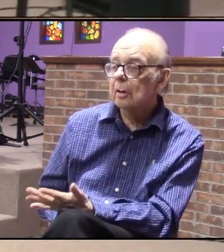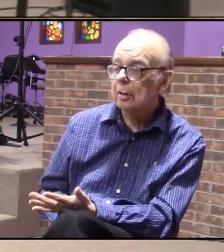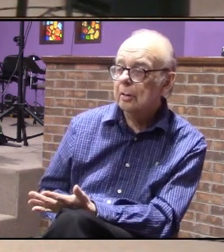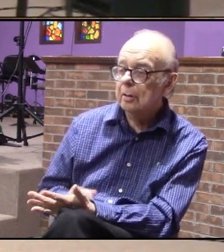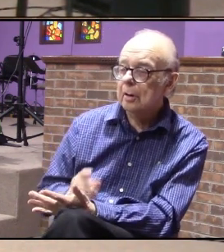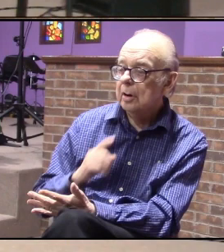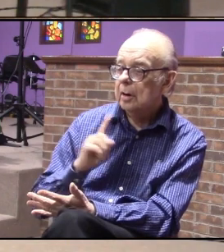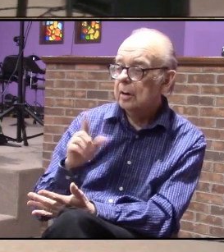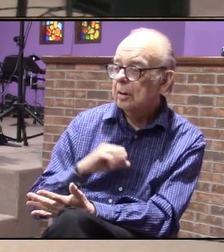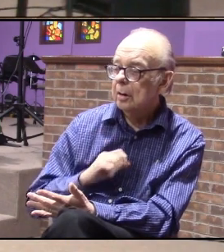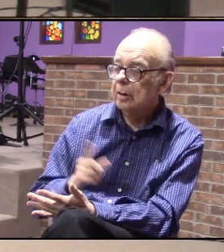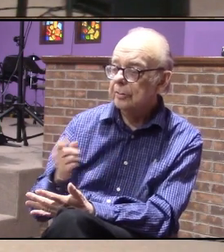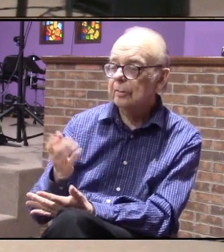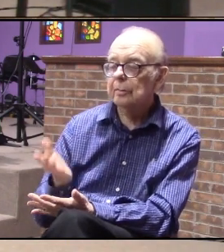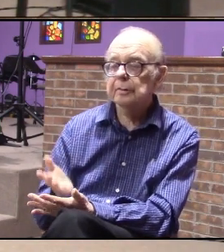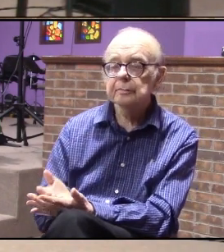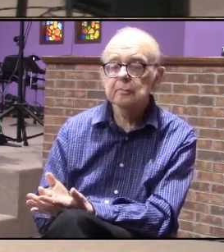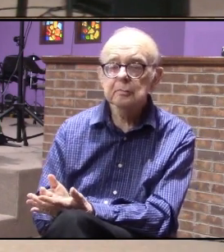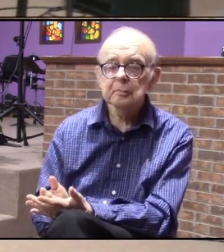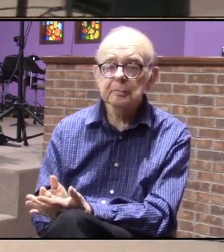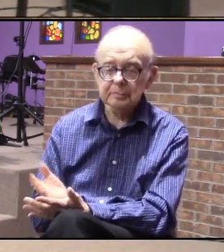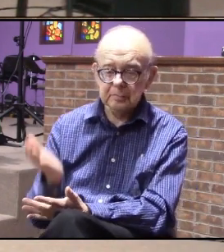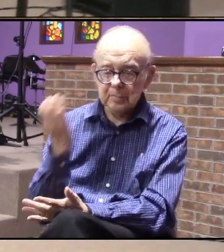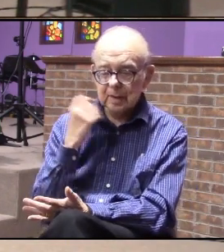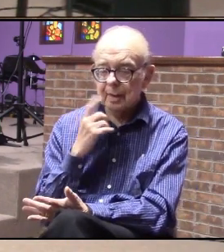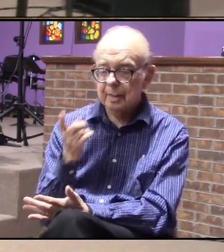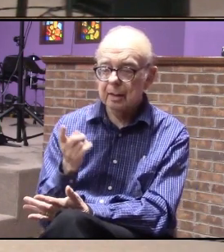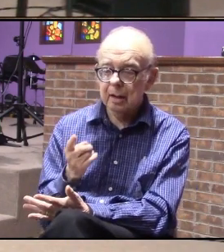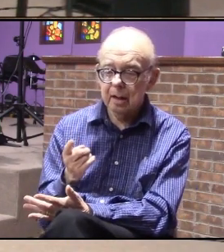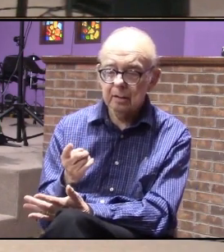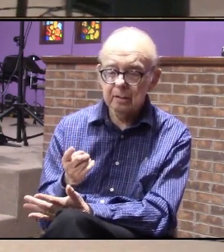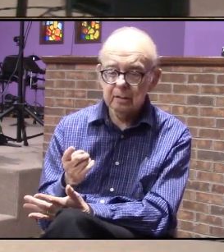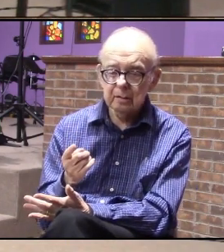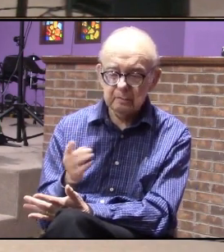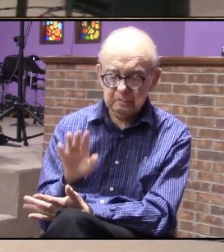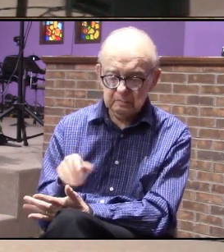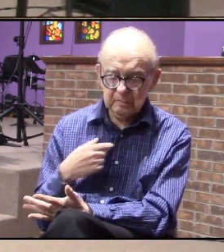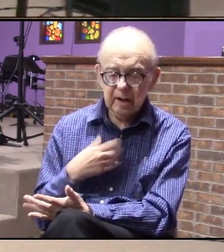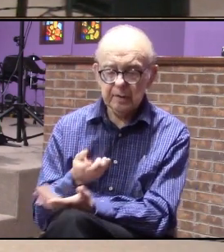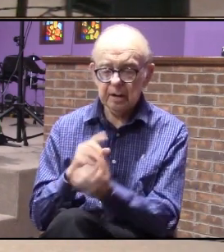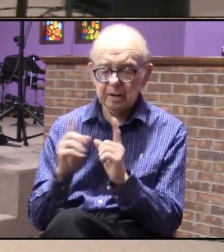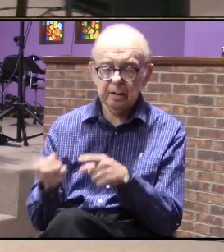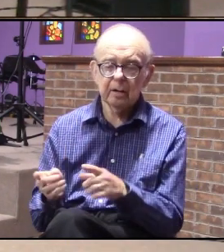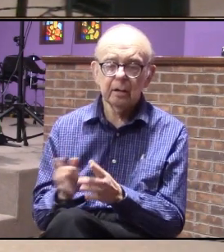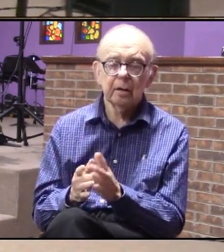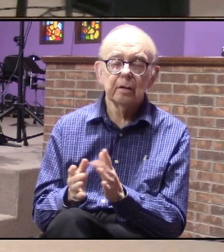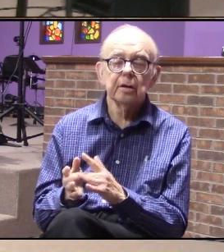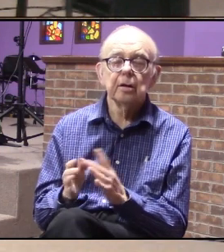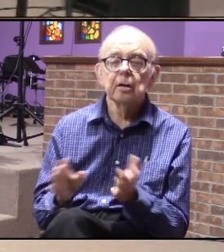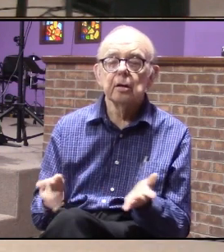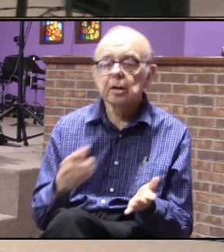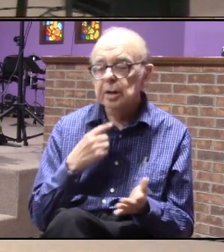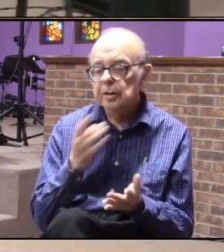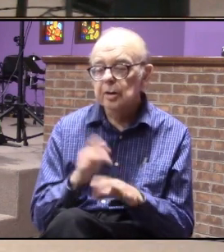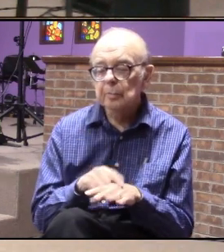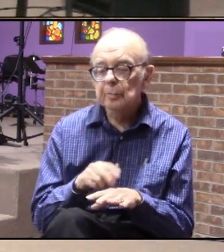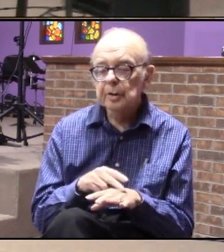Is that you, Lord? If it is, bid me to come. And what did Jesus tell him to